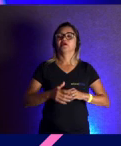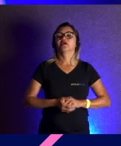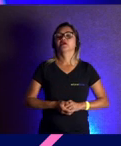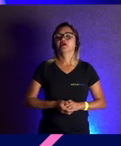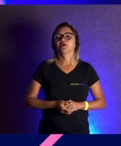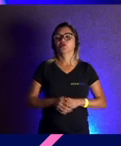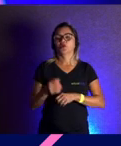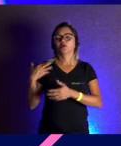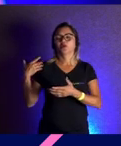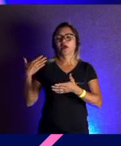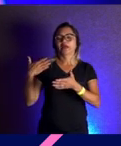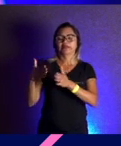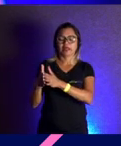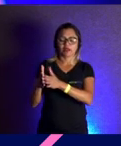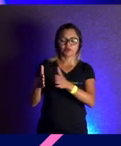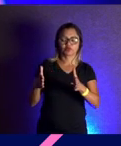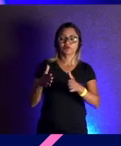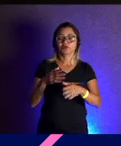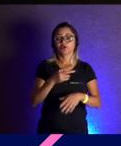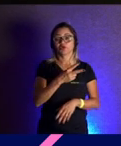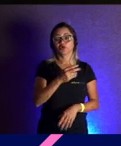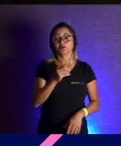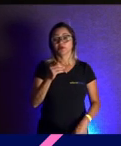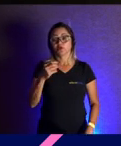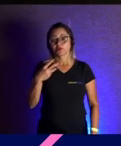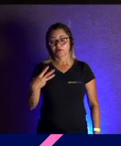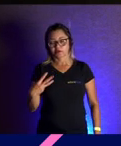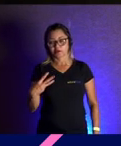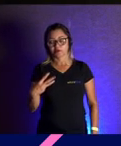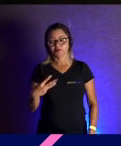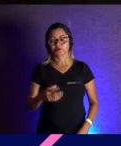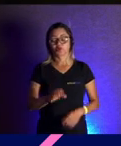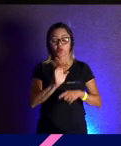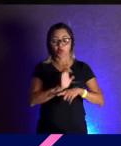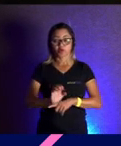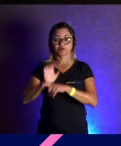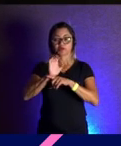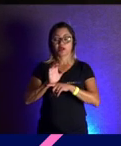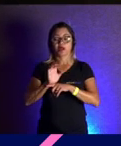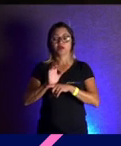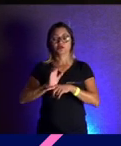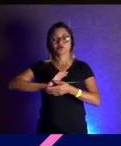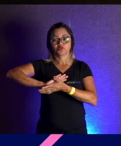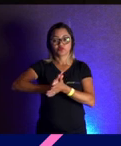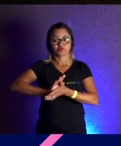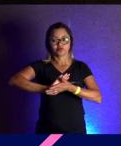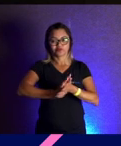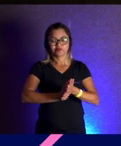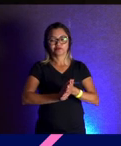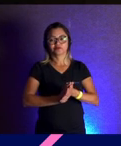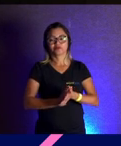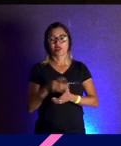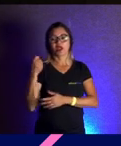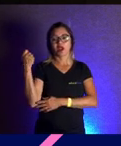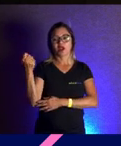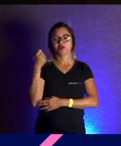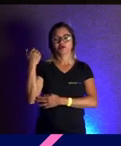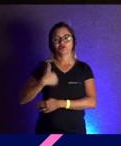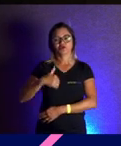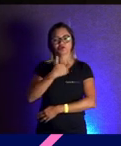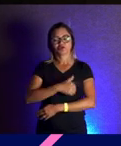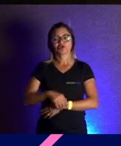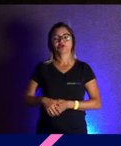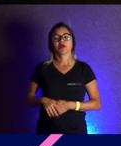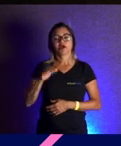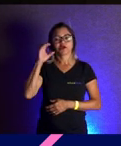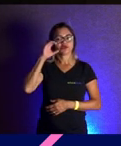most cases, the states committed almost all the violence in Guatemala and Salvador. In Argentina and Chile, we're looking at situations where the